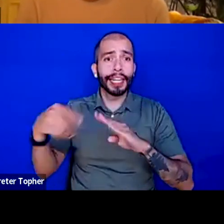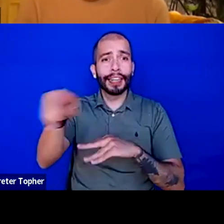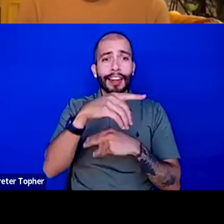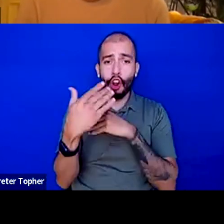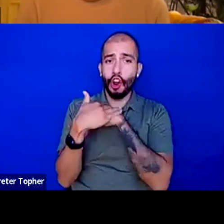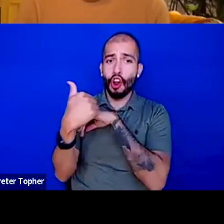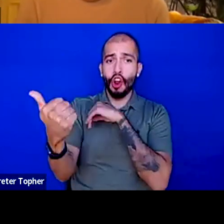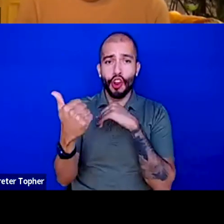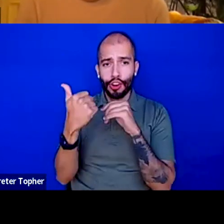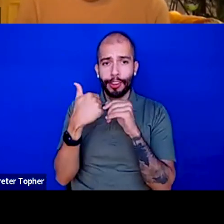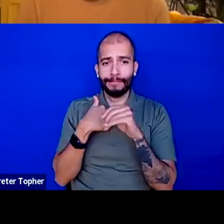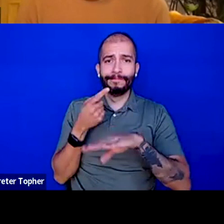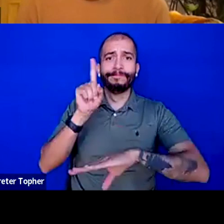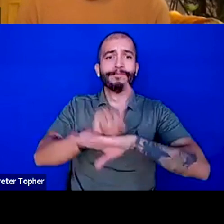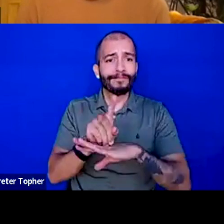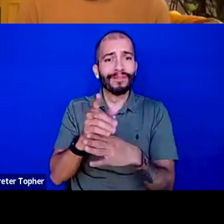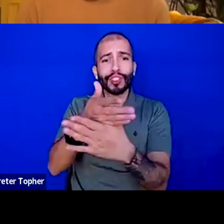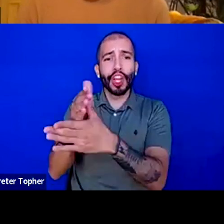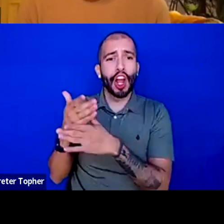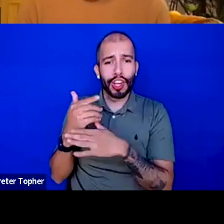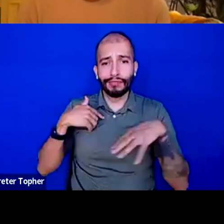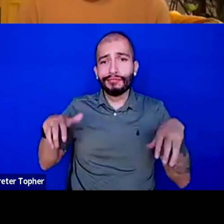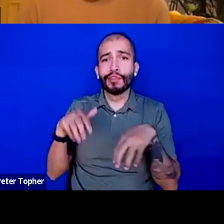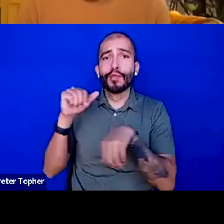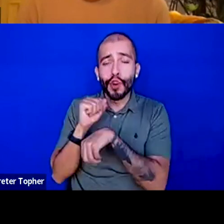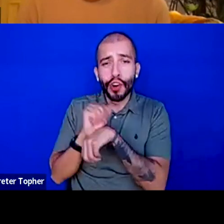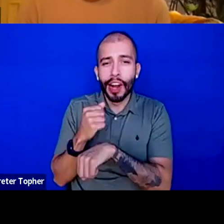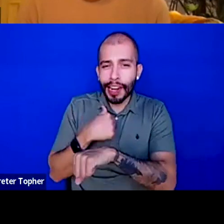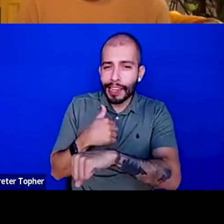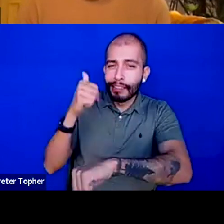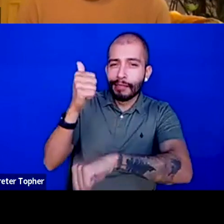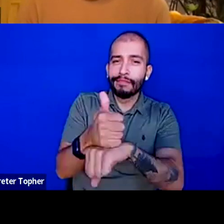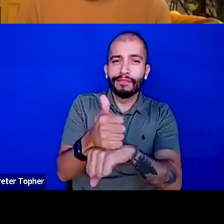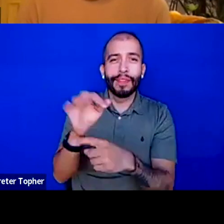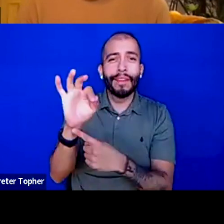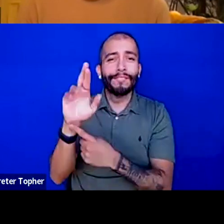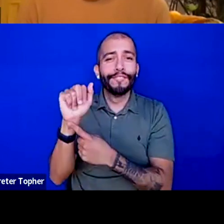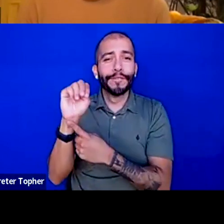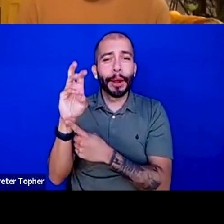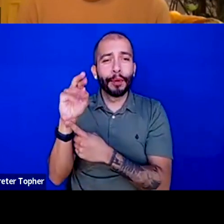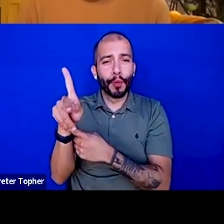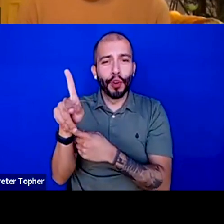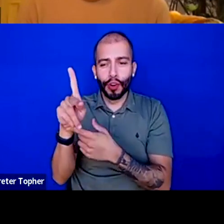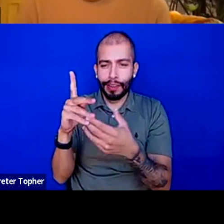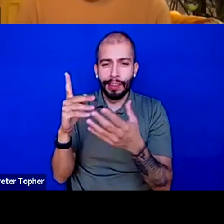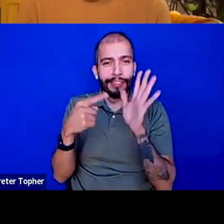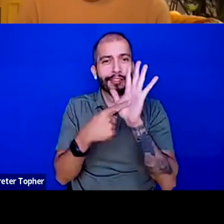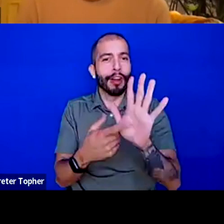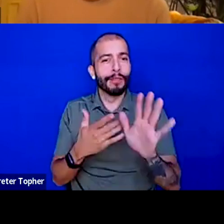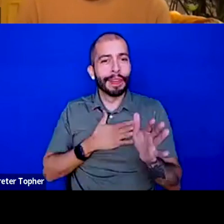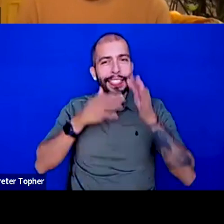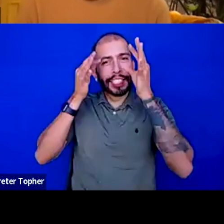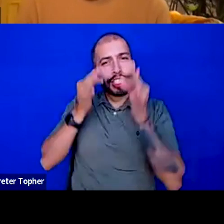my day-to-day decision-making. So I'm going to share some of the components and some of the ways that we might apply